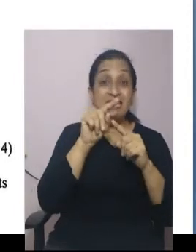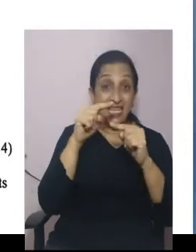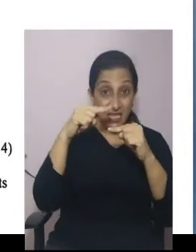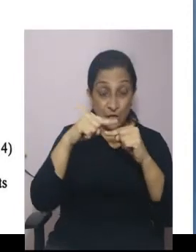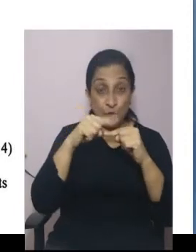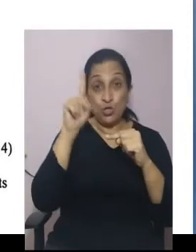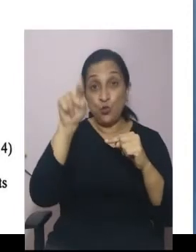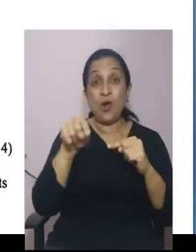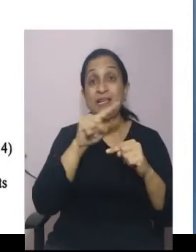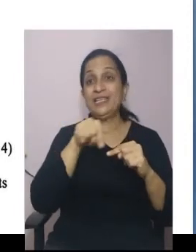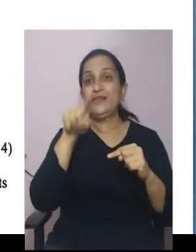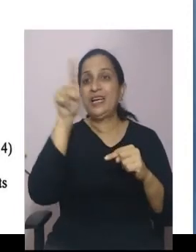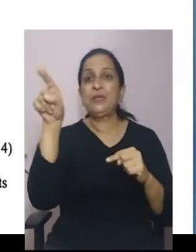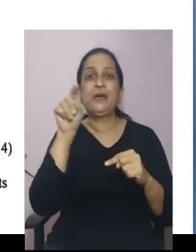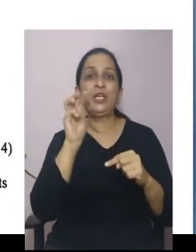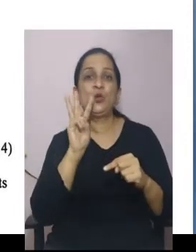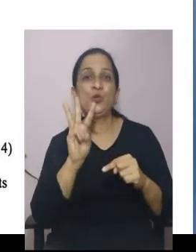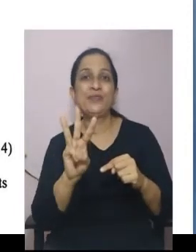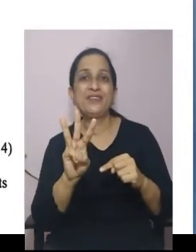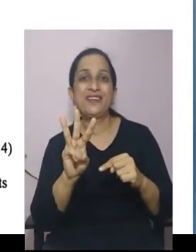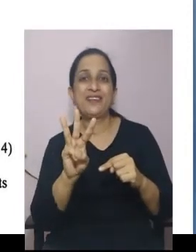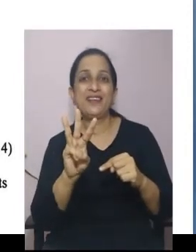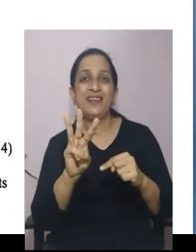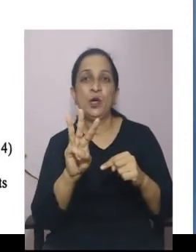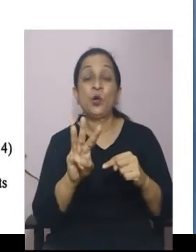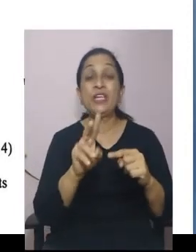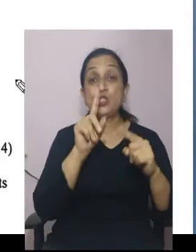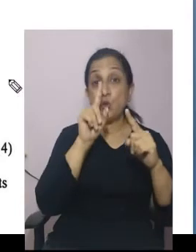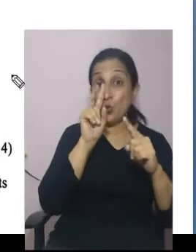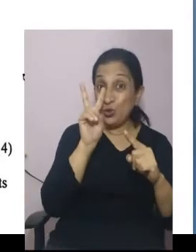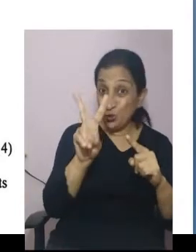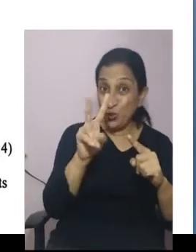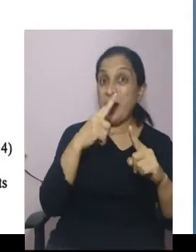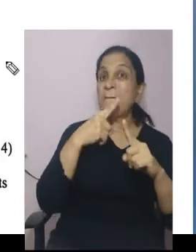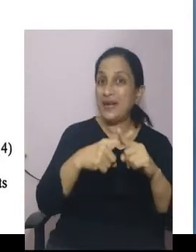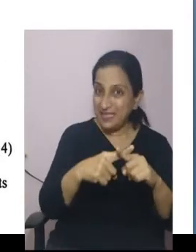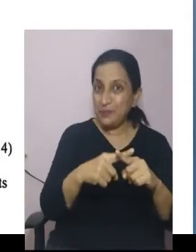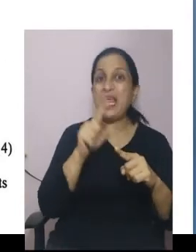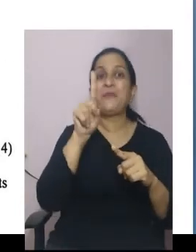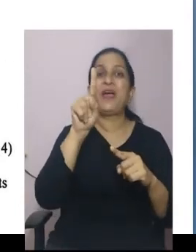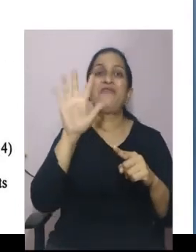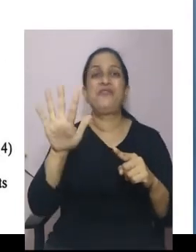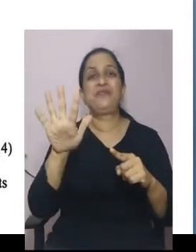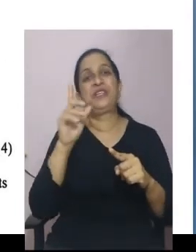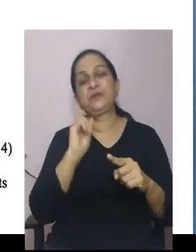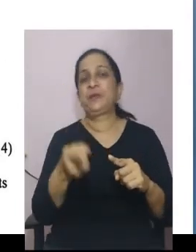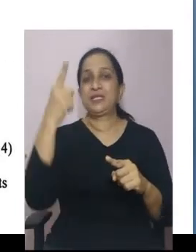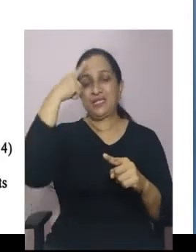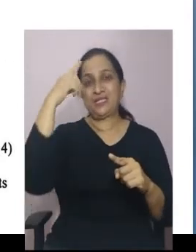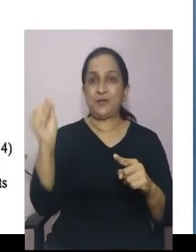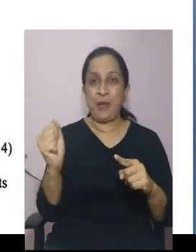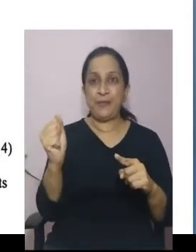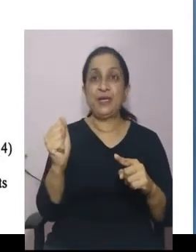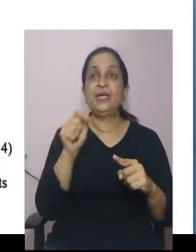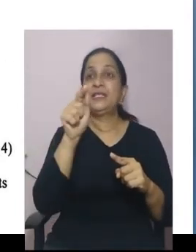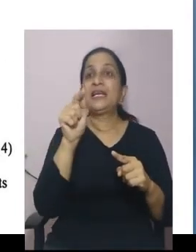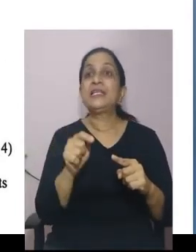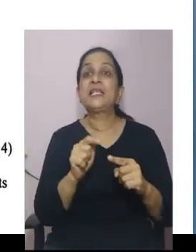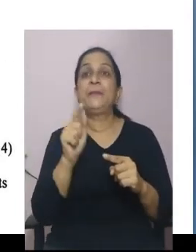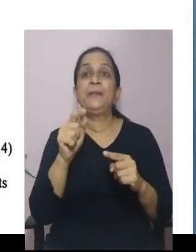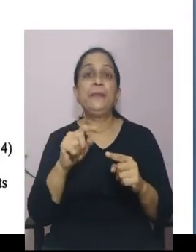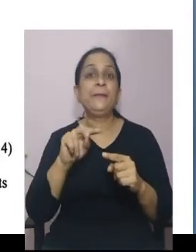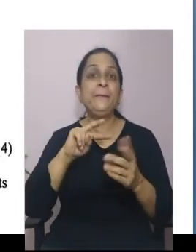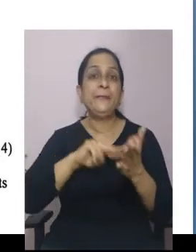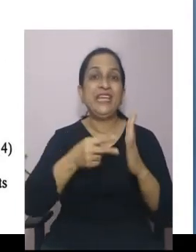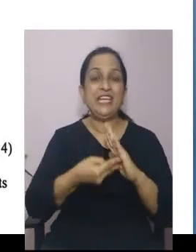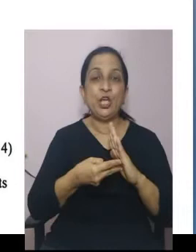45 degrees, 60 degree, 90 degree and 0 degrees. If you remember that, or if you put the table as